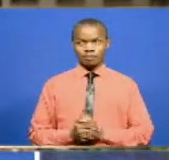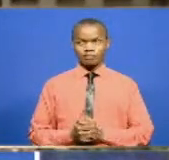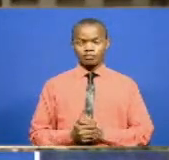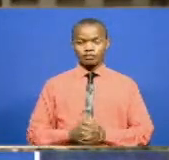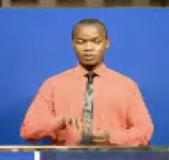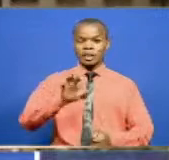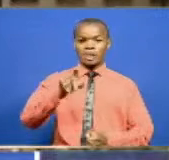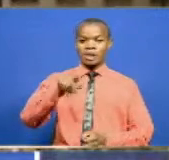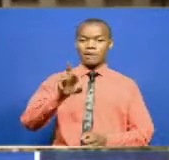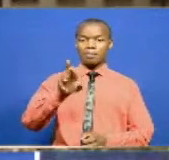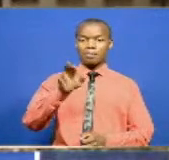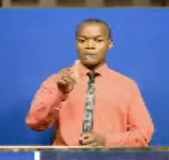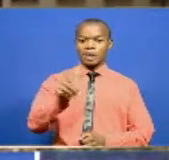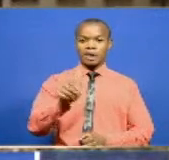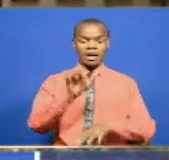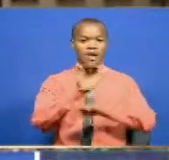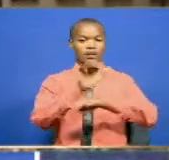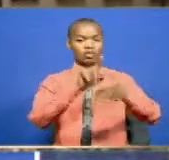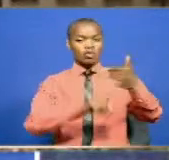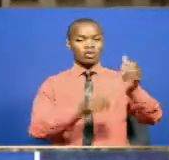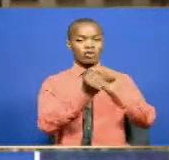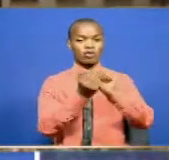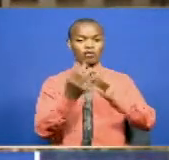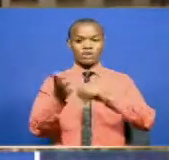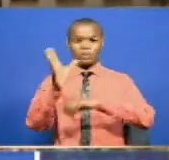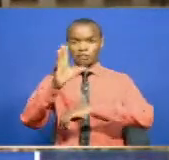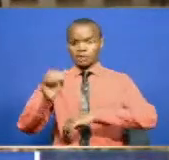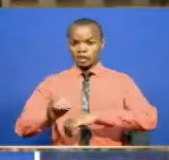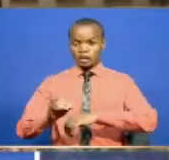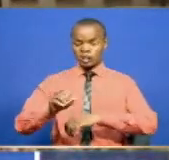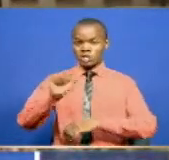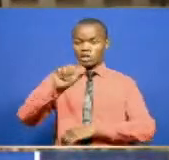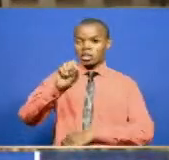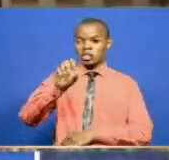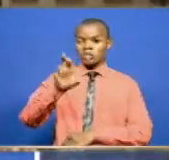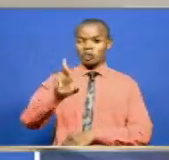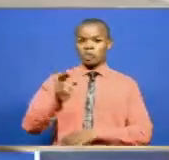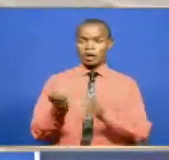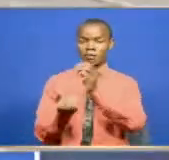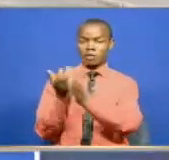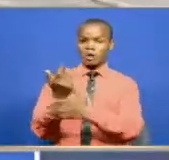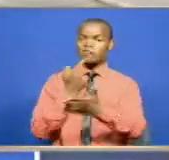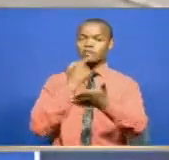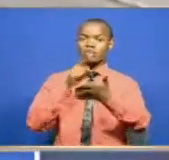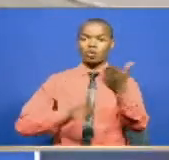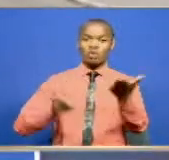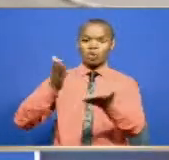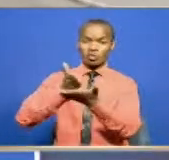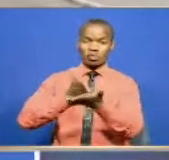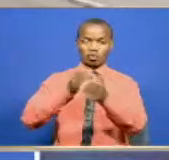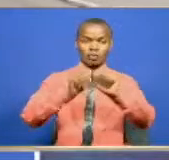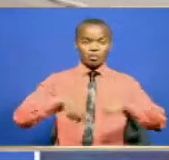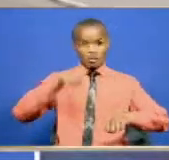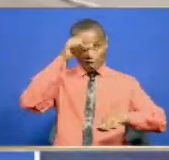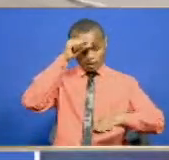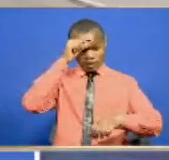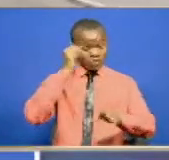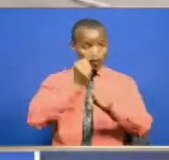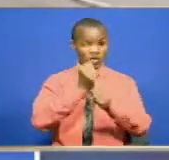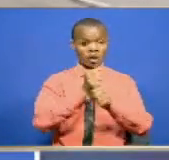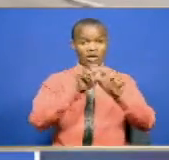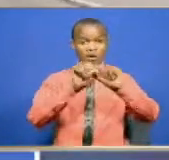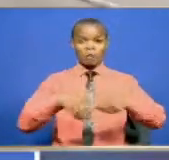EPRA is calling on a review of the 14% tax levied on solar products, saying the move could be counterproductive to the government's quest to